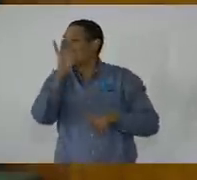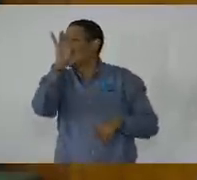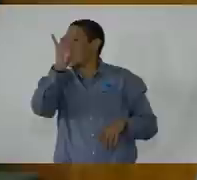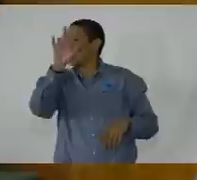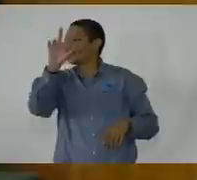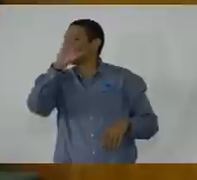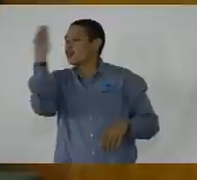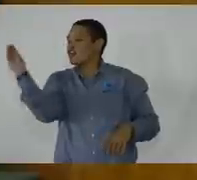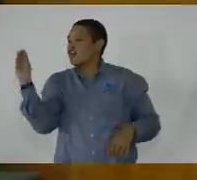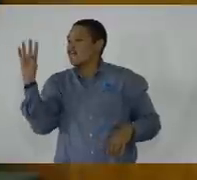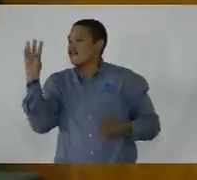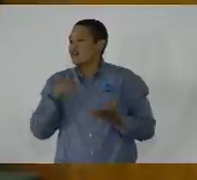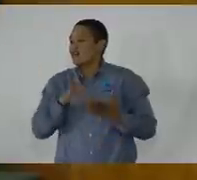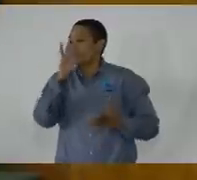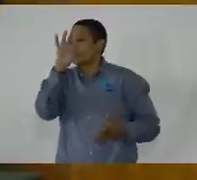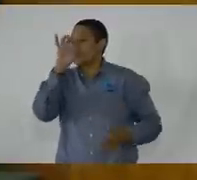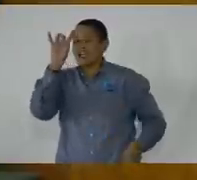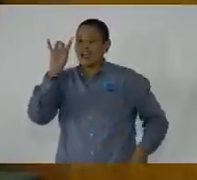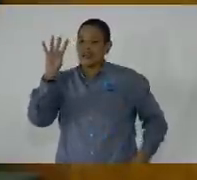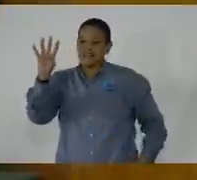4,983 companies.